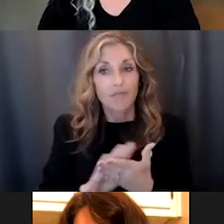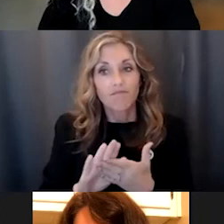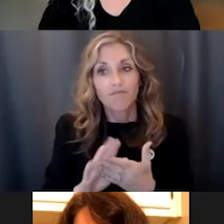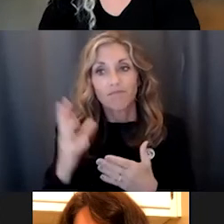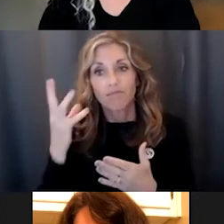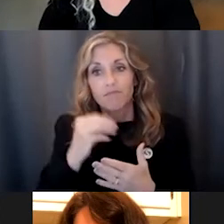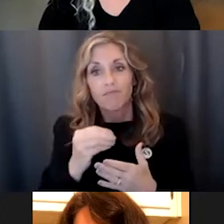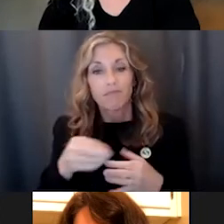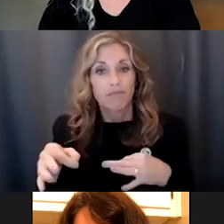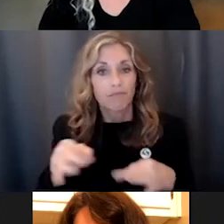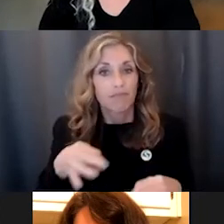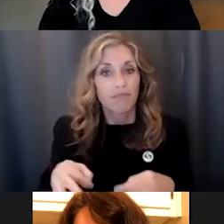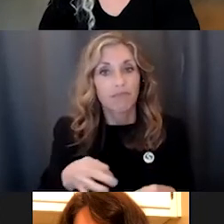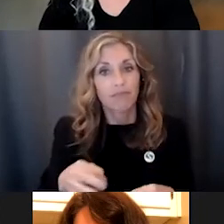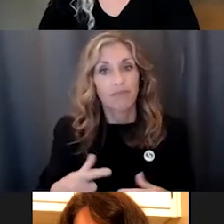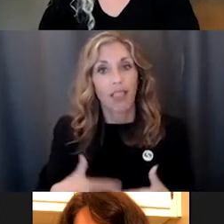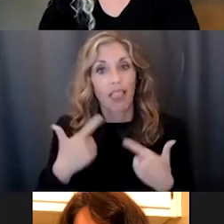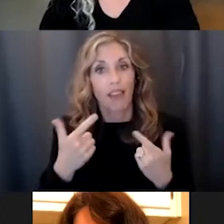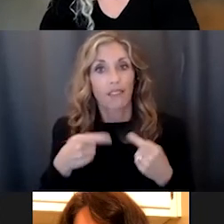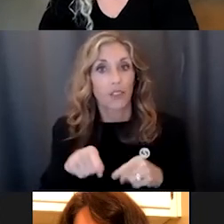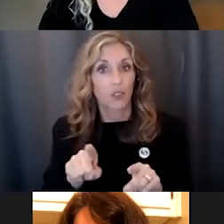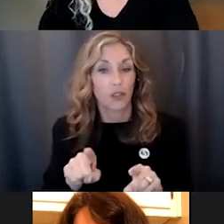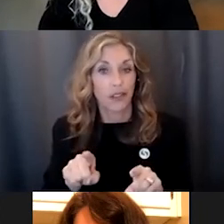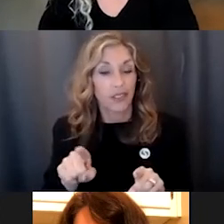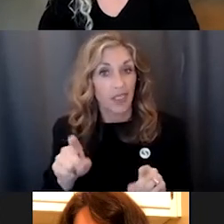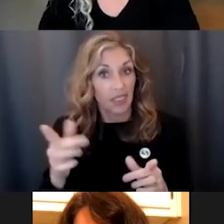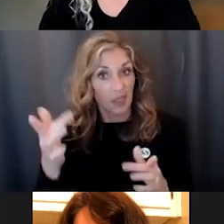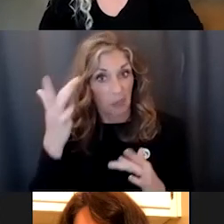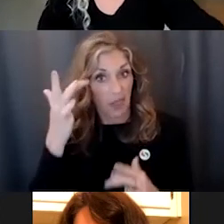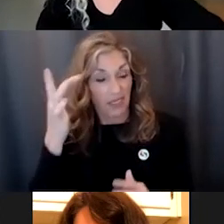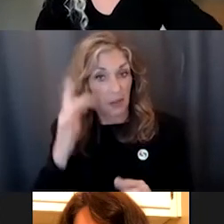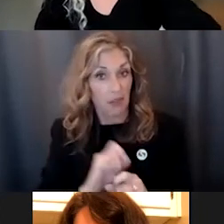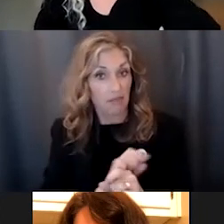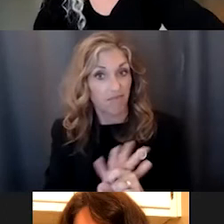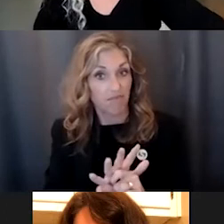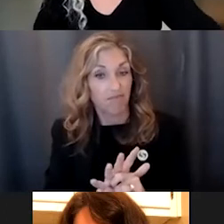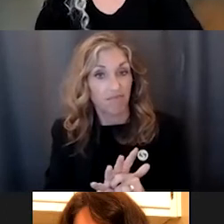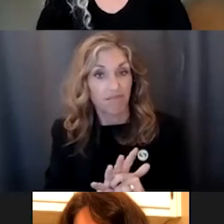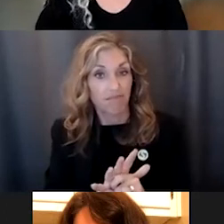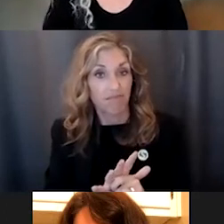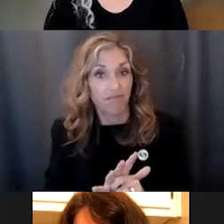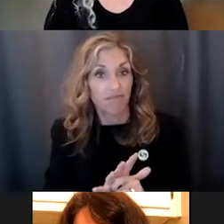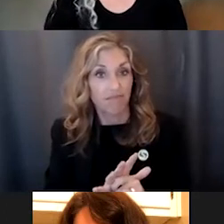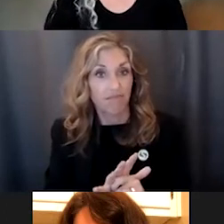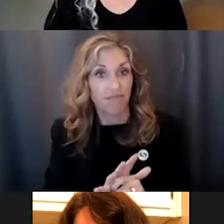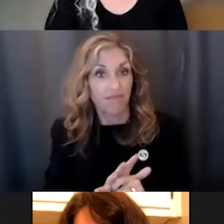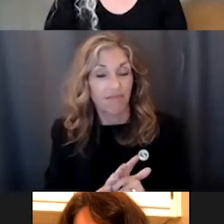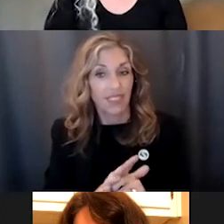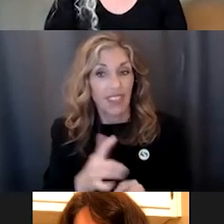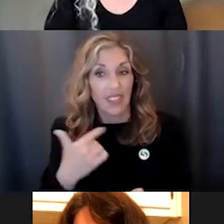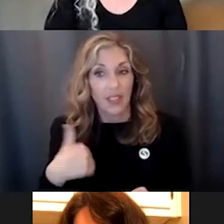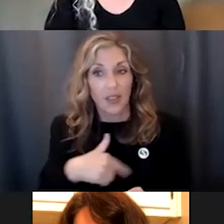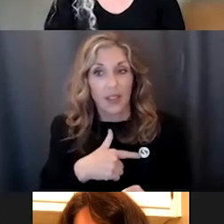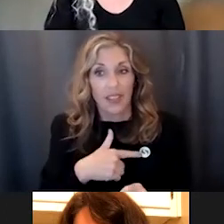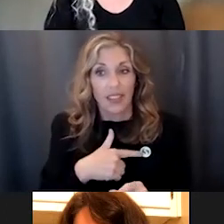of, you know, life during the pandemic, which we have not had to kind of